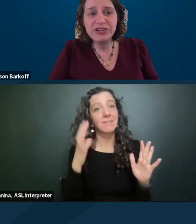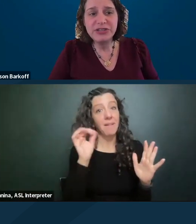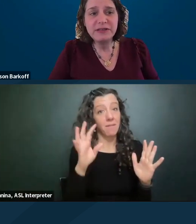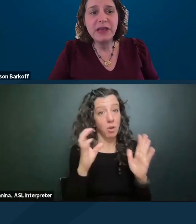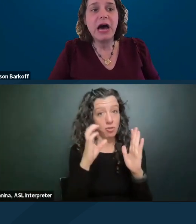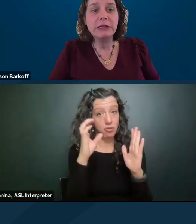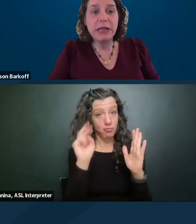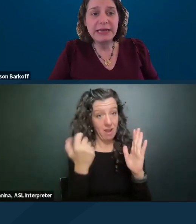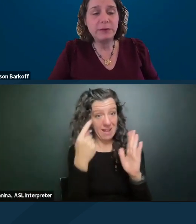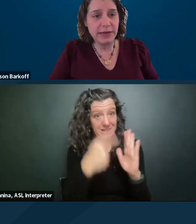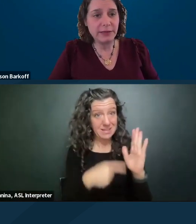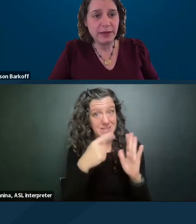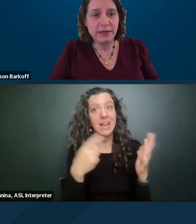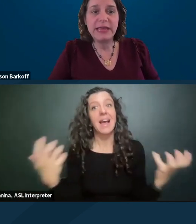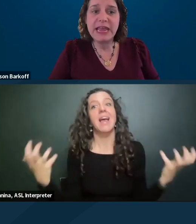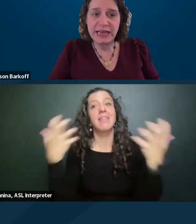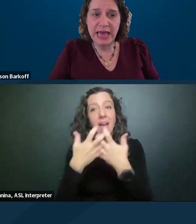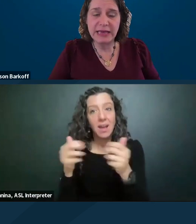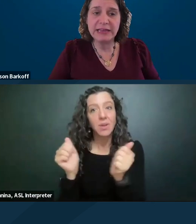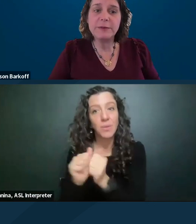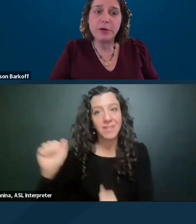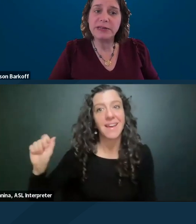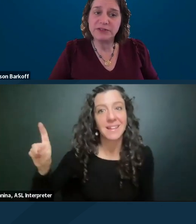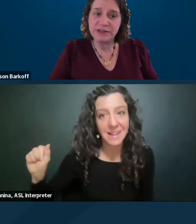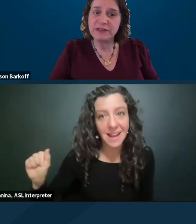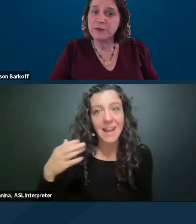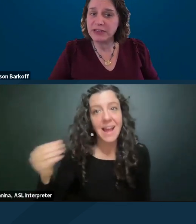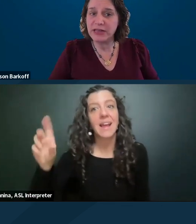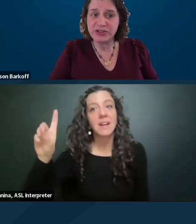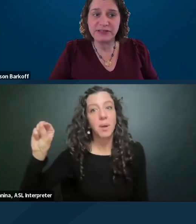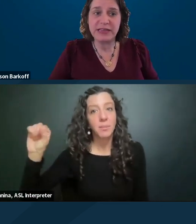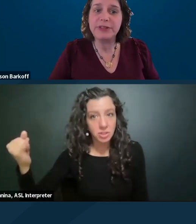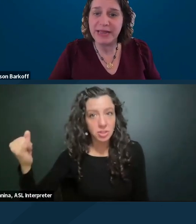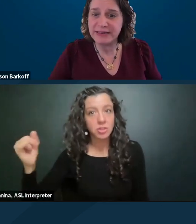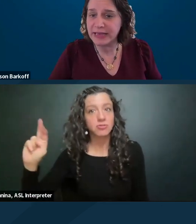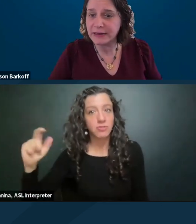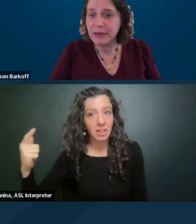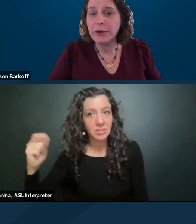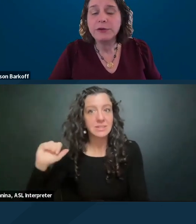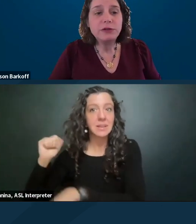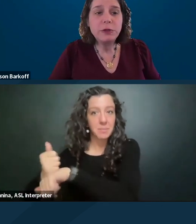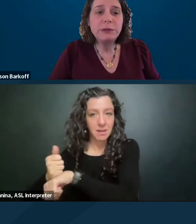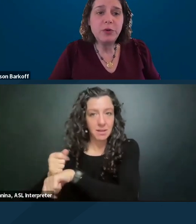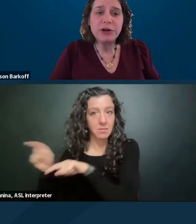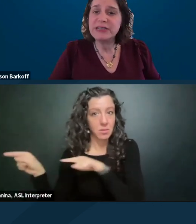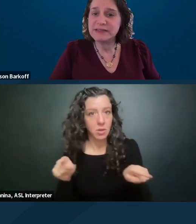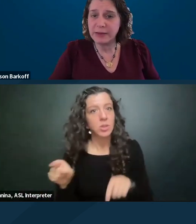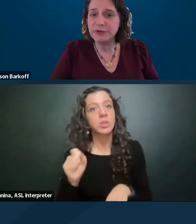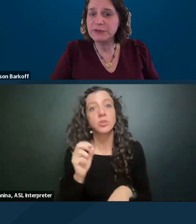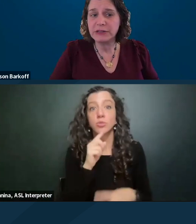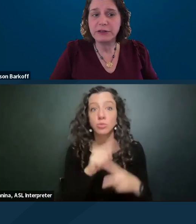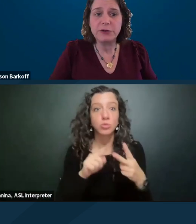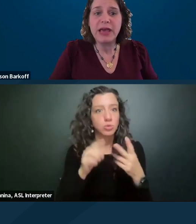504 regulations align with the ADA and Department of Justice regulations implementing it. So two